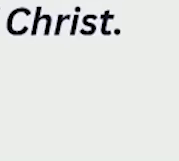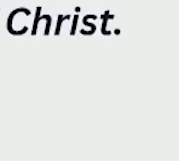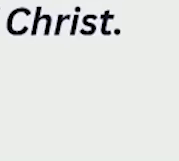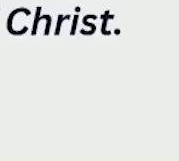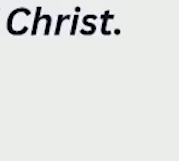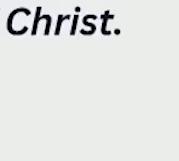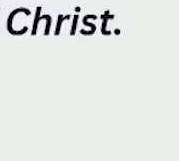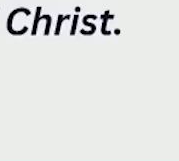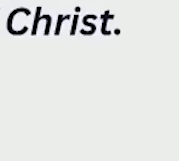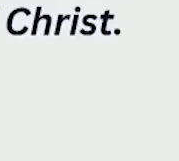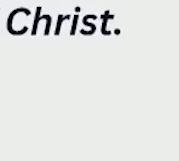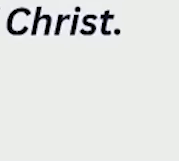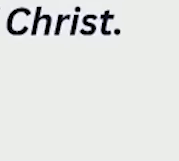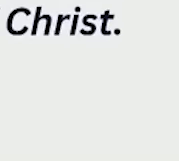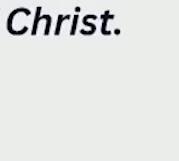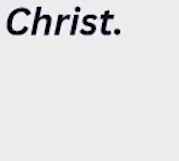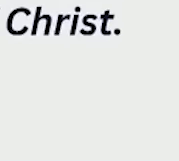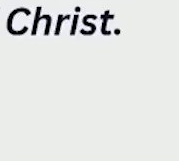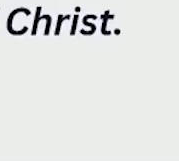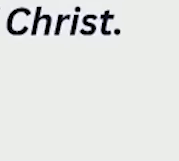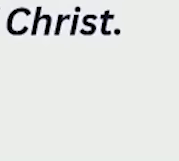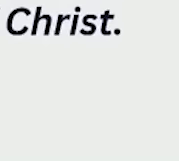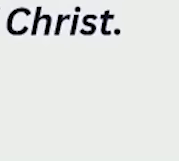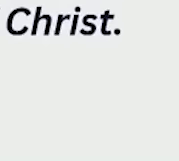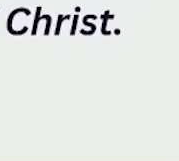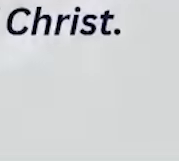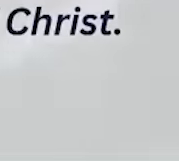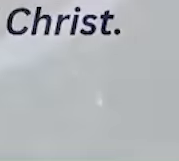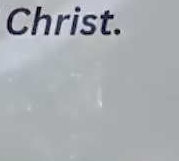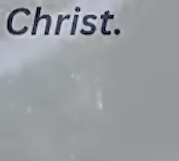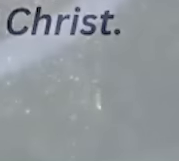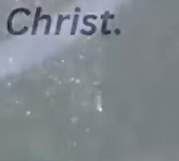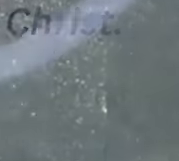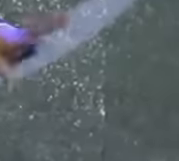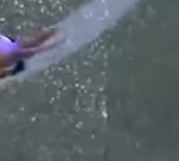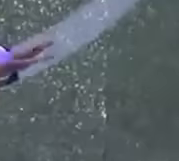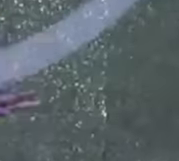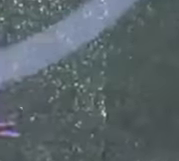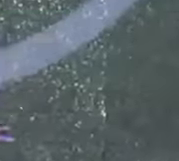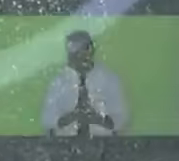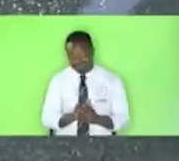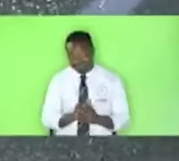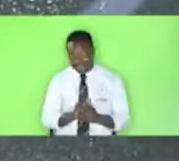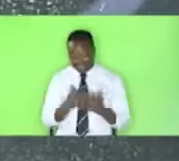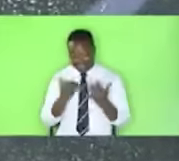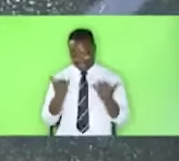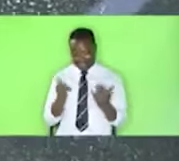belief and Christianity. Today, I'll talk about the first event.